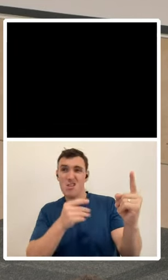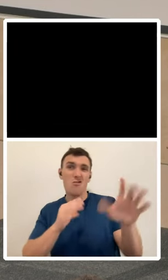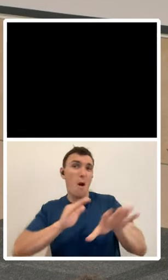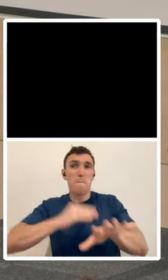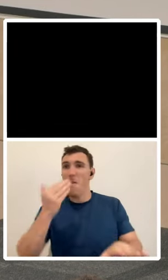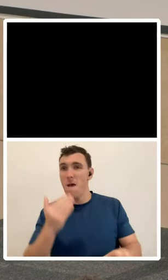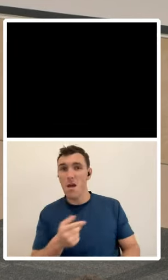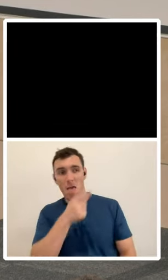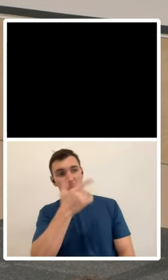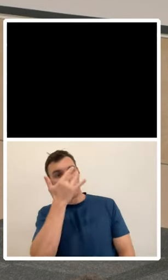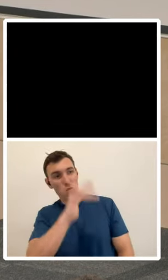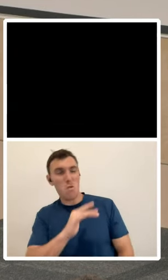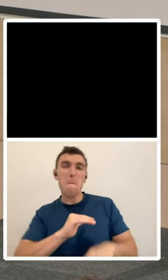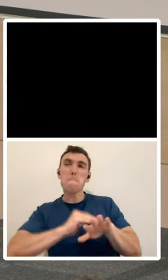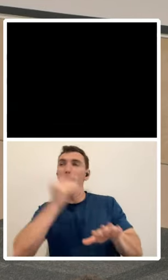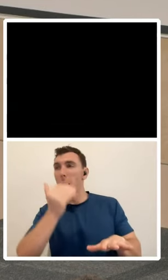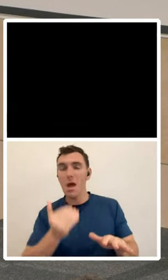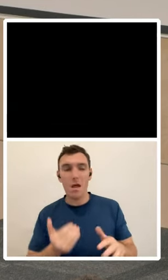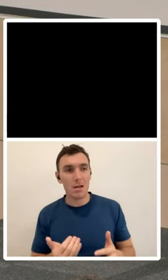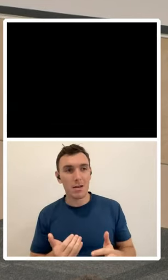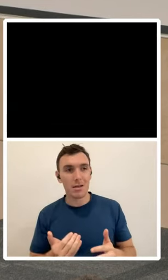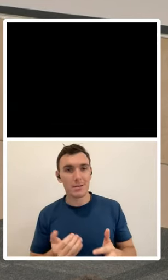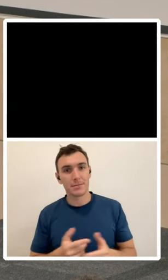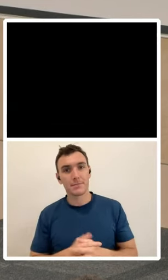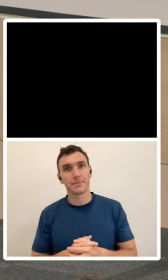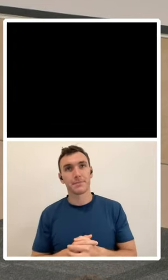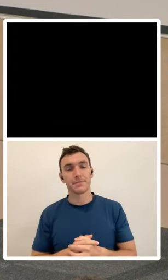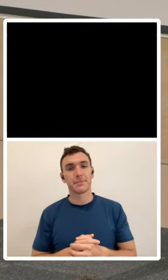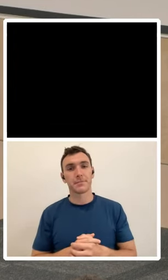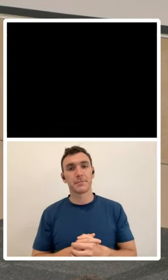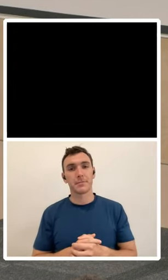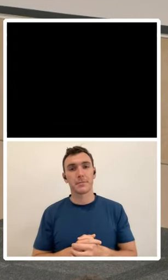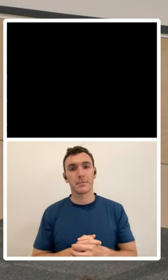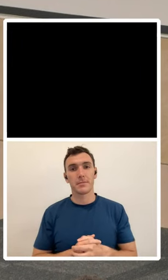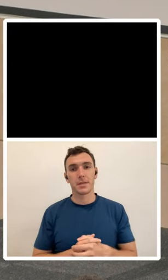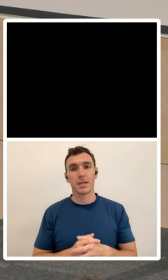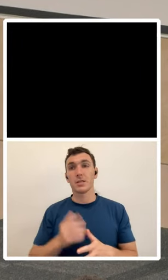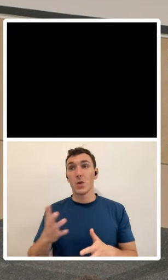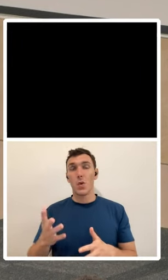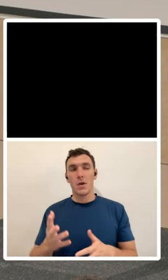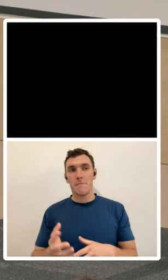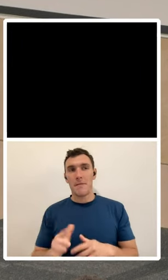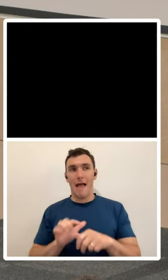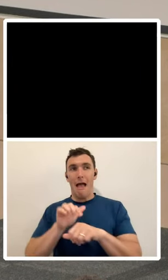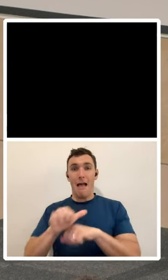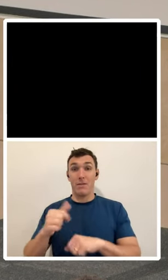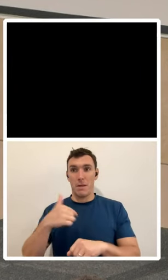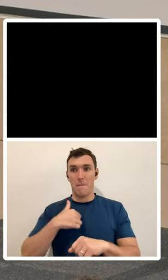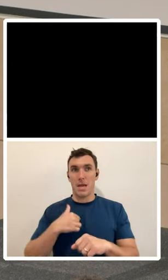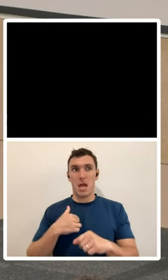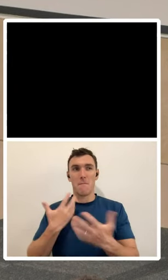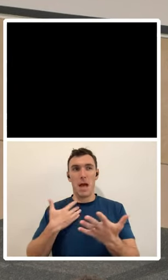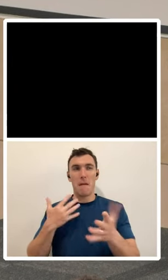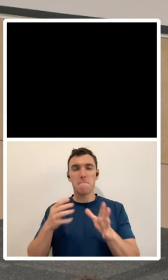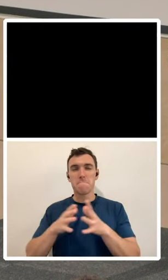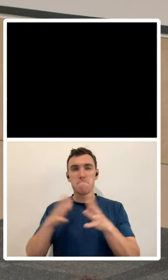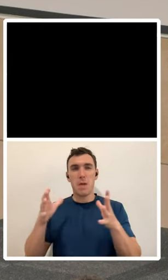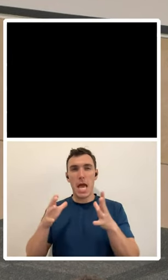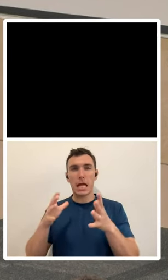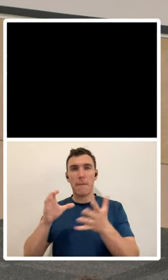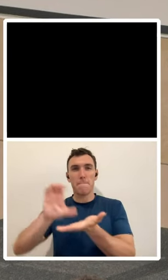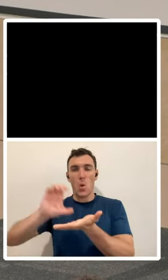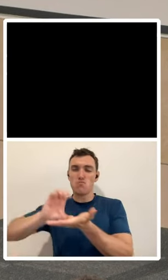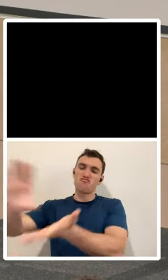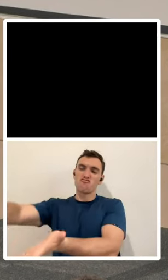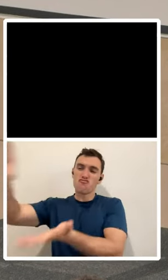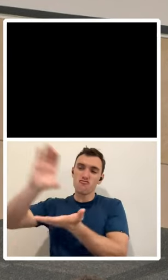scene where I've just, like, got my, like, big, big bonus, like, massive, like, multi-million pound bonus, and I'm back at home, like, I'm on in the corner of my